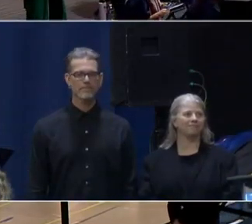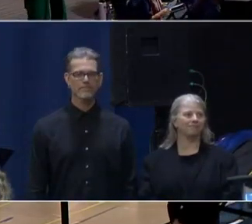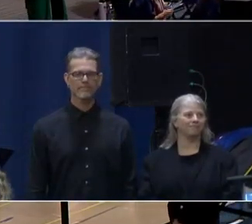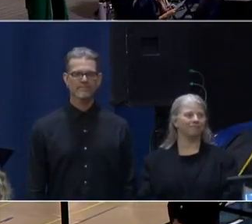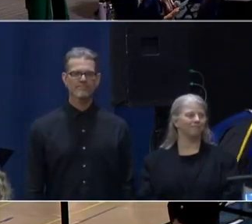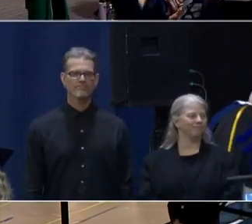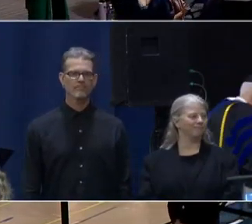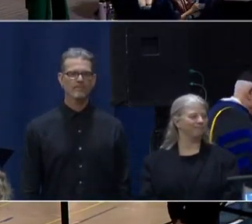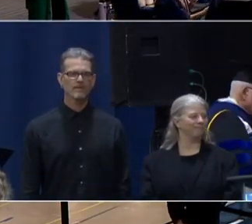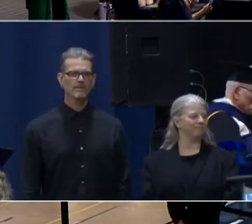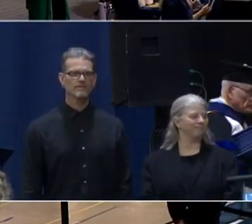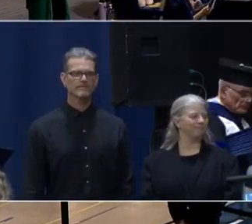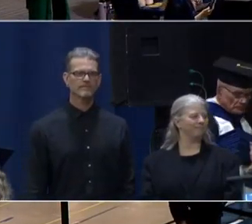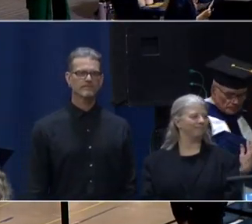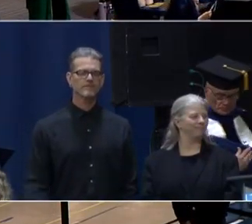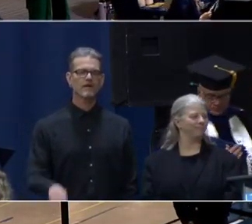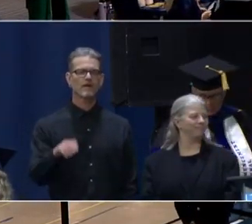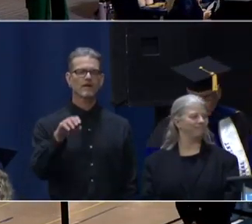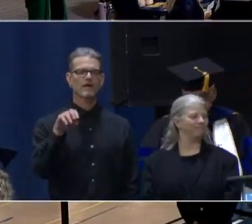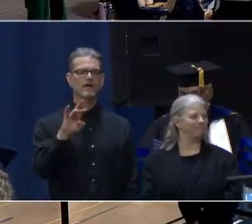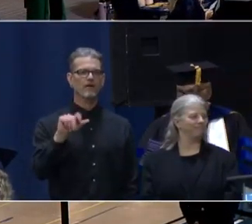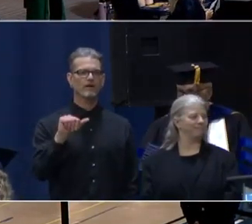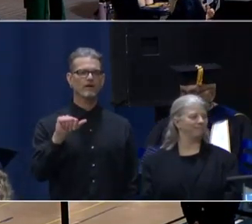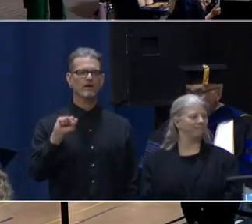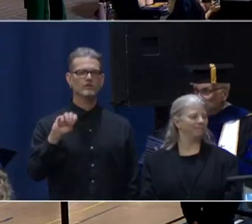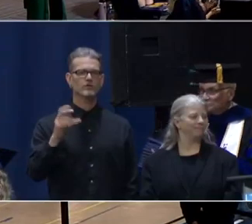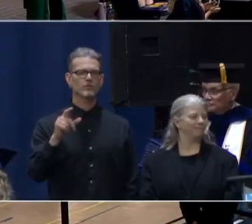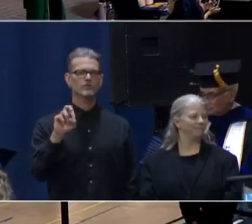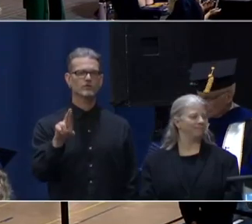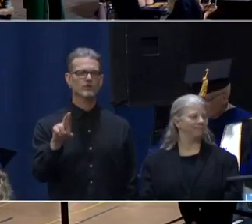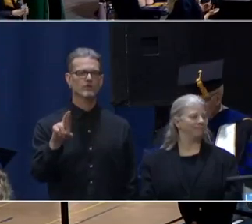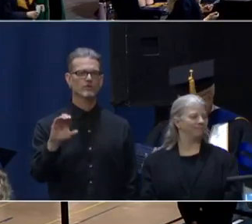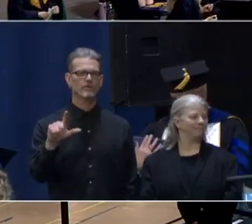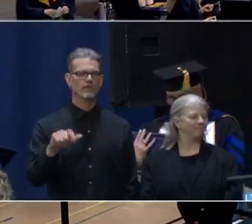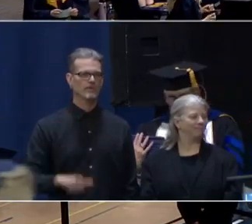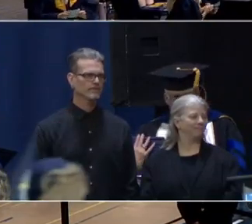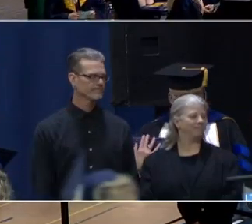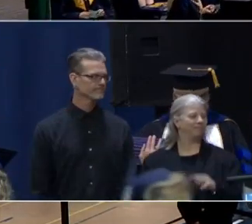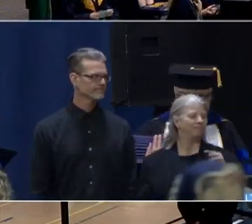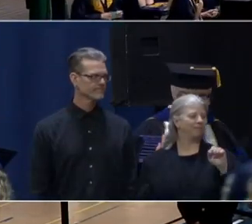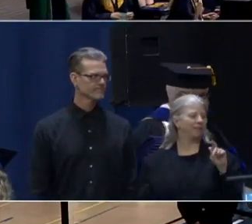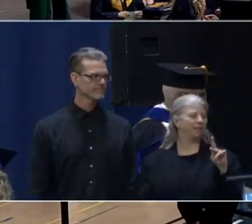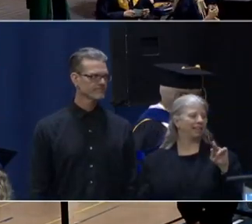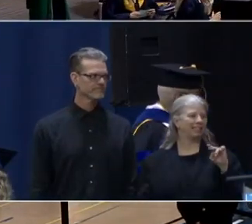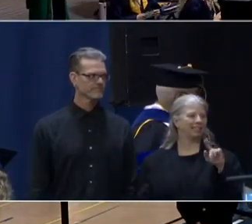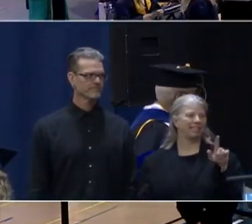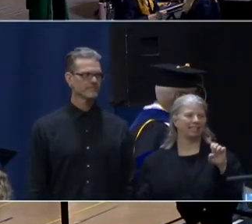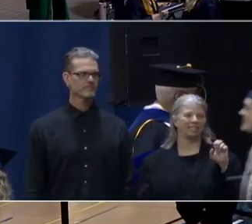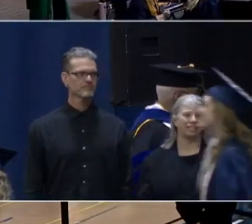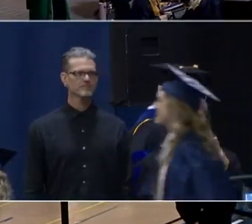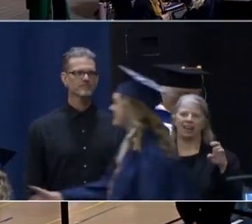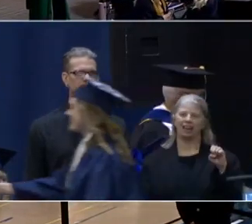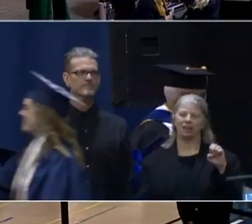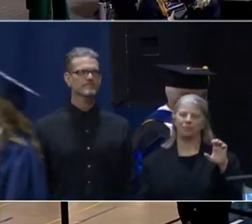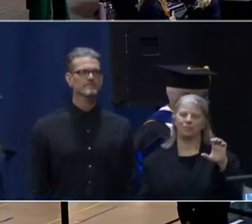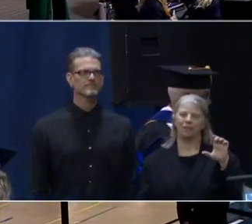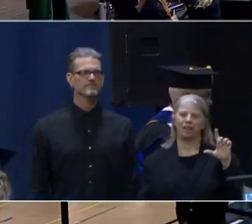No. Erica Schuster, cum laude. Mackenzie Schrake, cum laude.